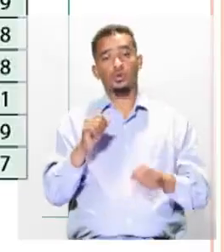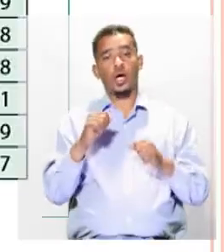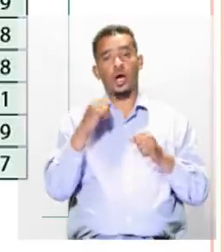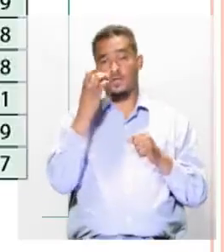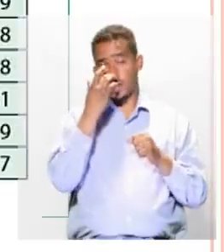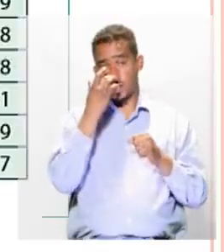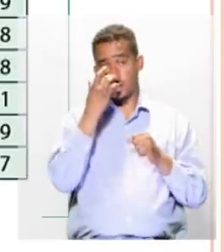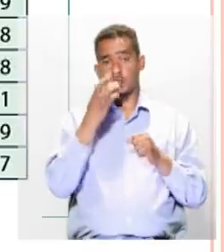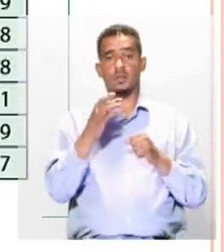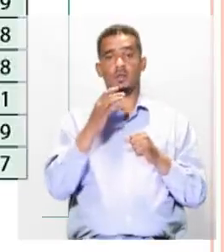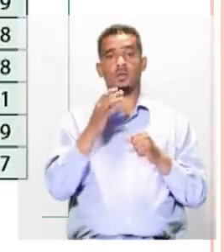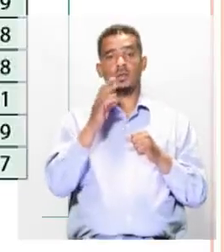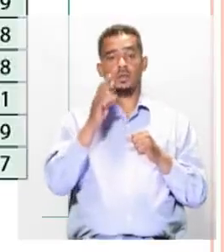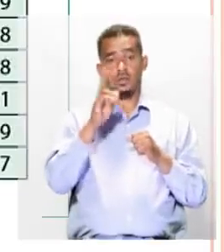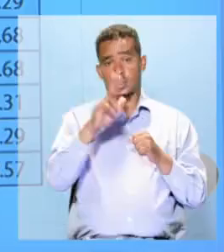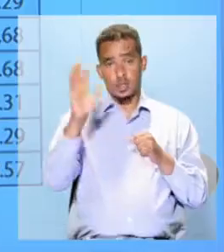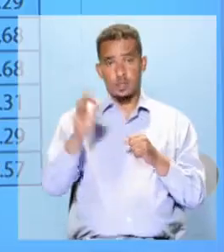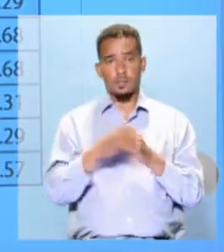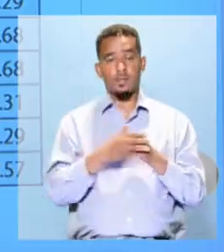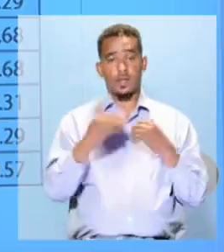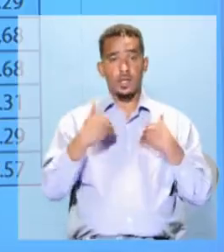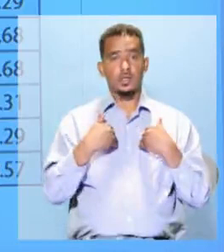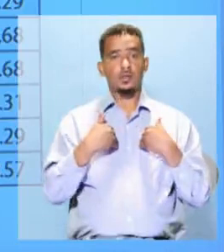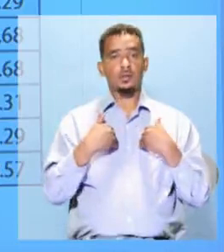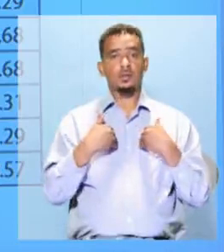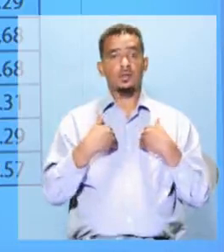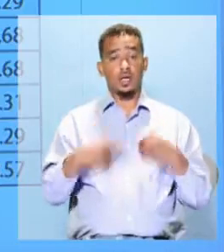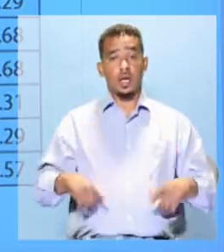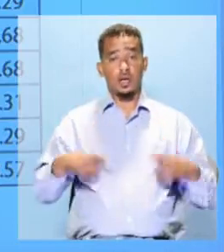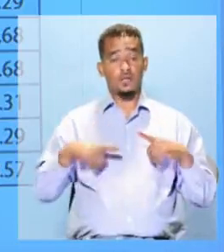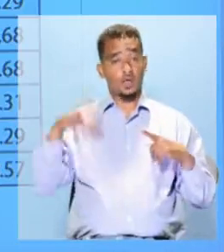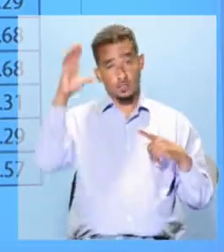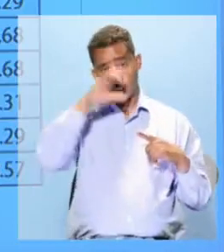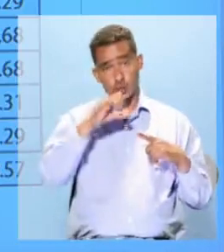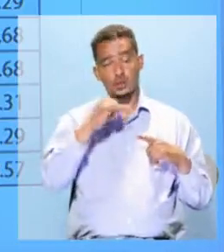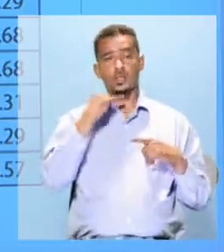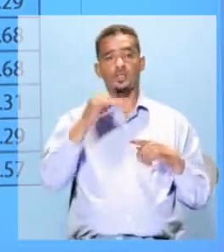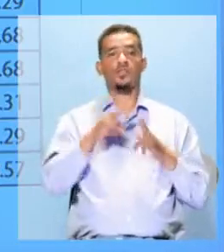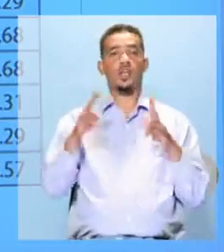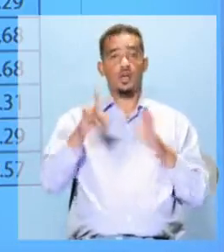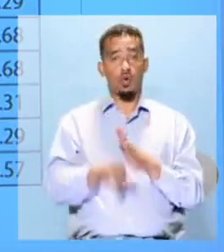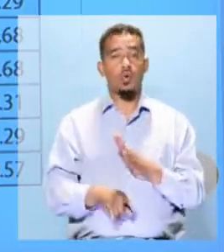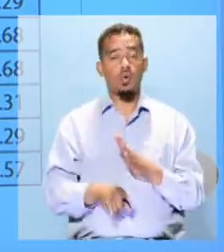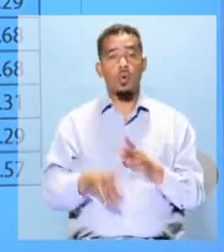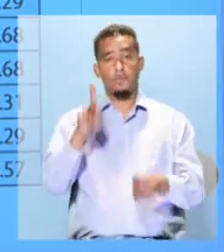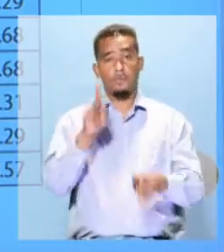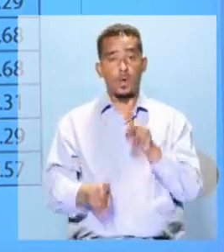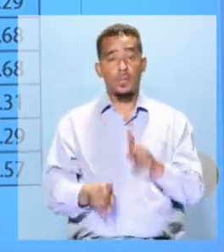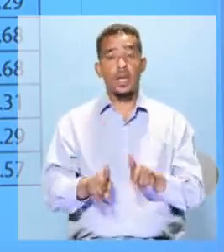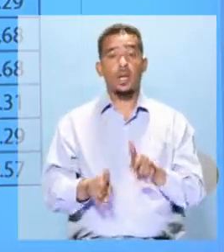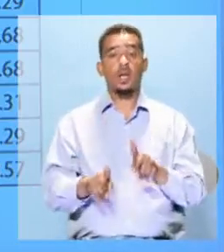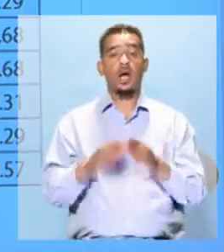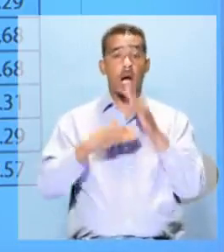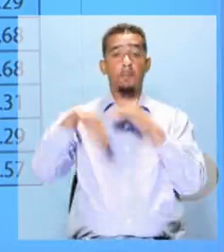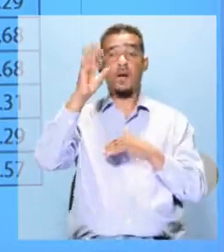Africa region, it has high fertility rate, but the life expectancy is very low. So people